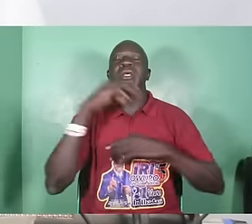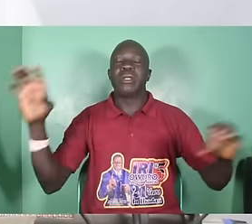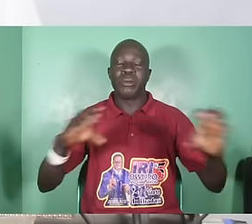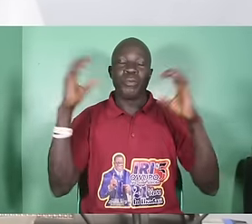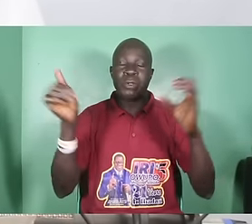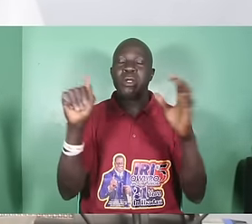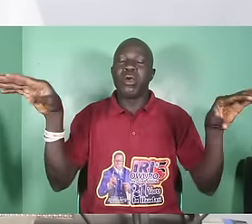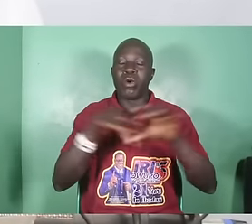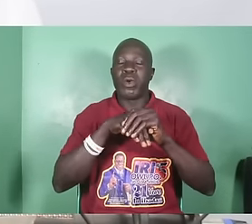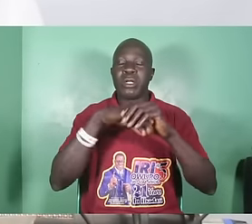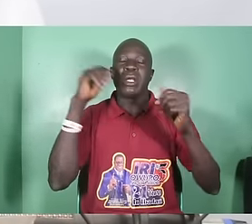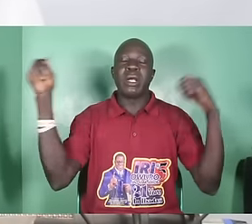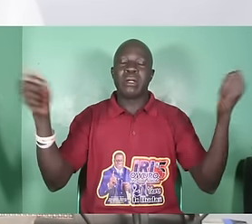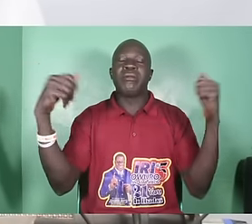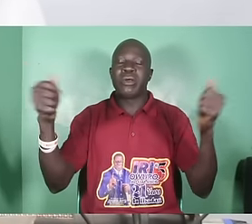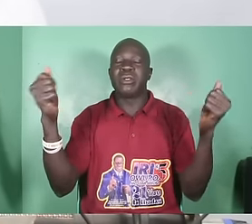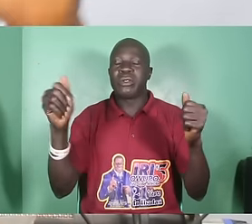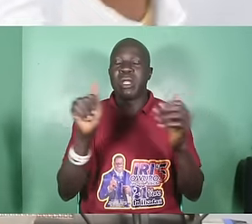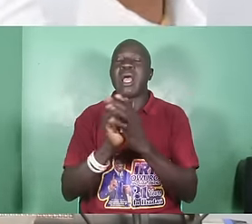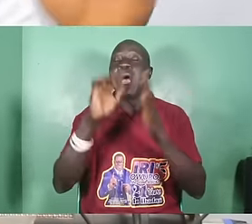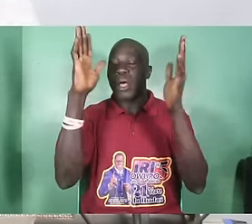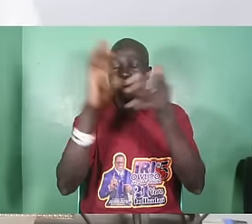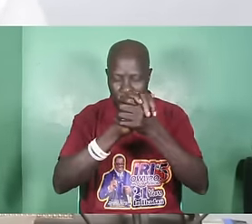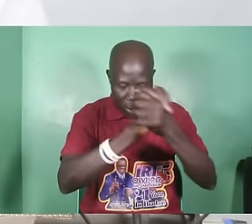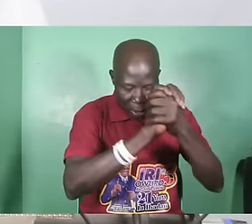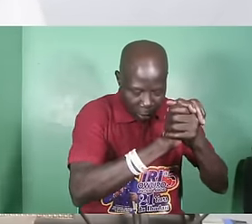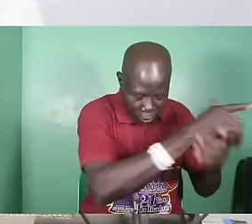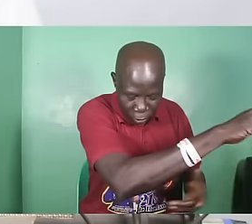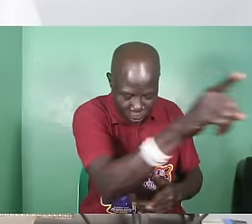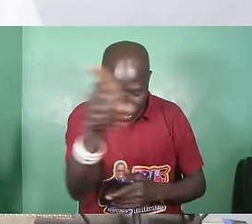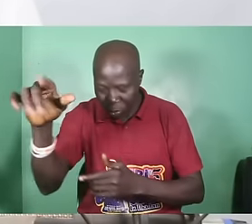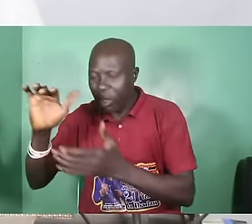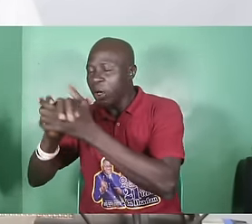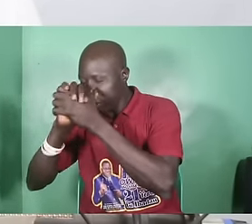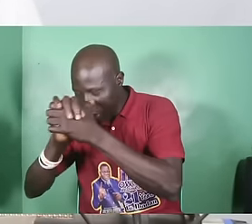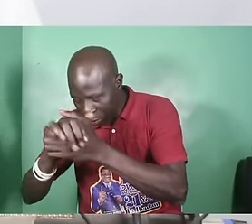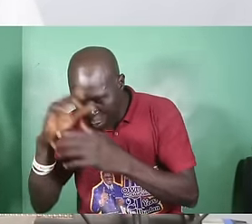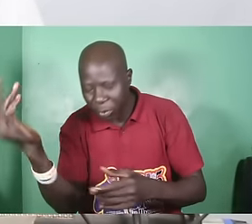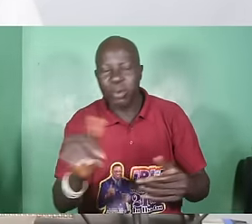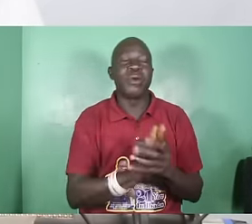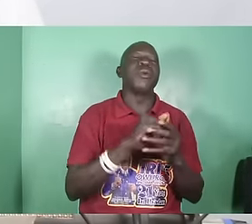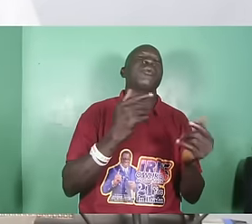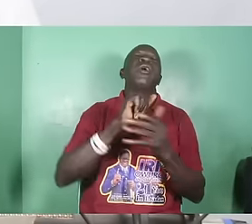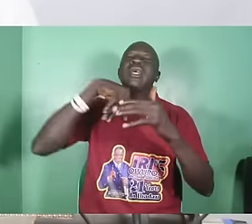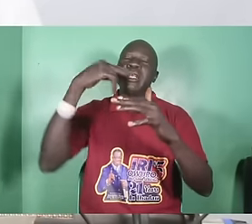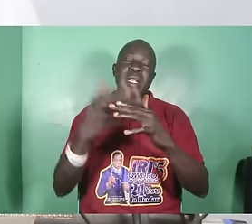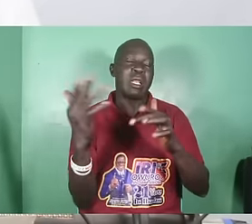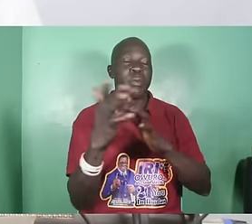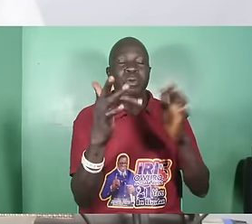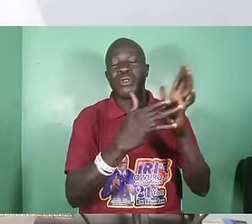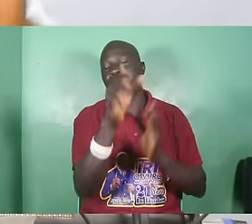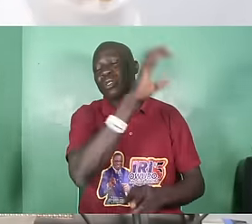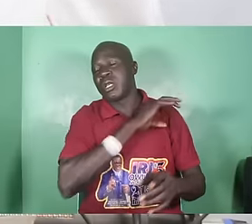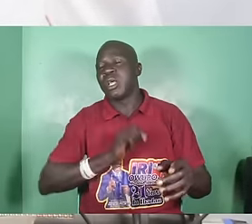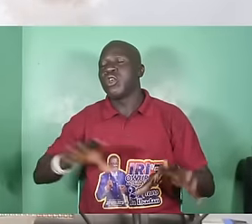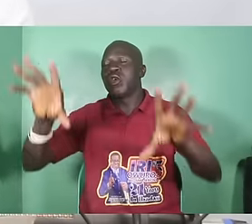brother celebrates. The wedding anniversary. The people celebrate their wedding anniversary. Okay, happy birthday. I congratulate you for your wedding anniversary. That's why, may I call you in the name